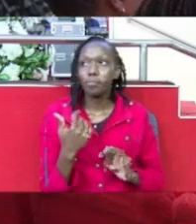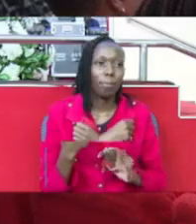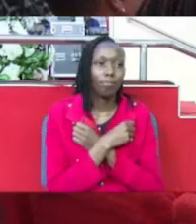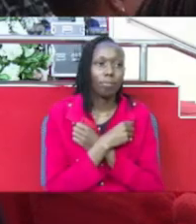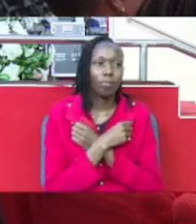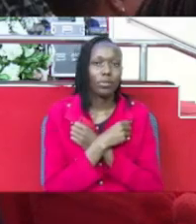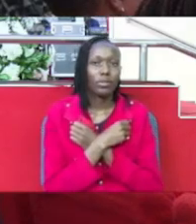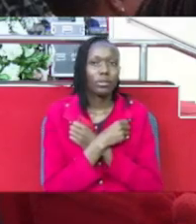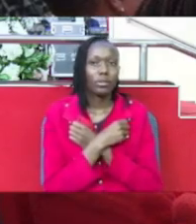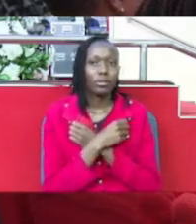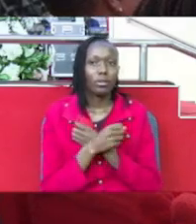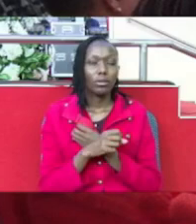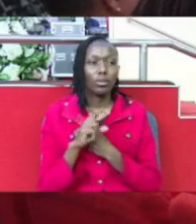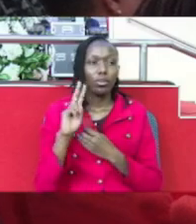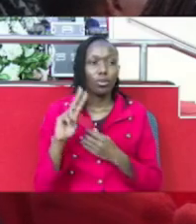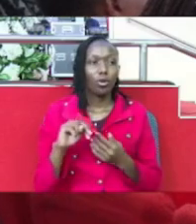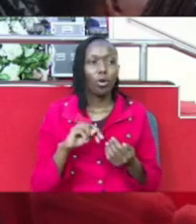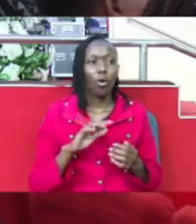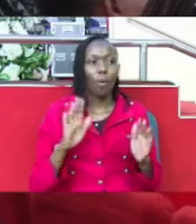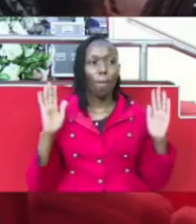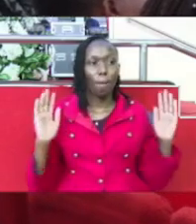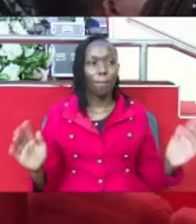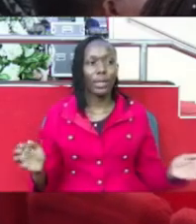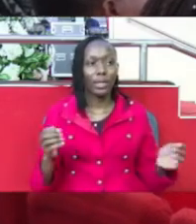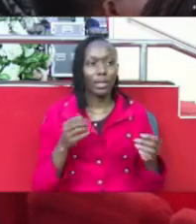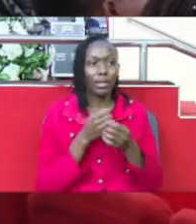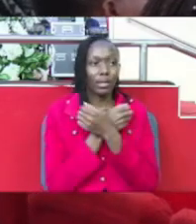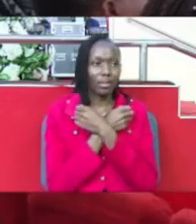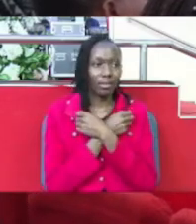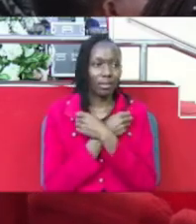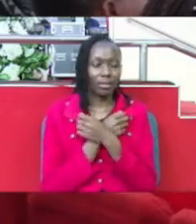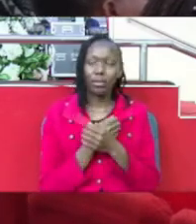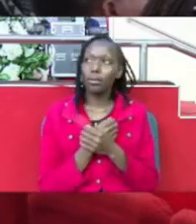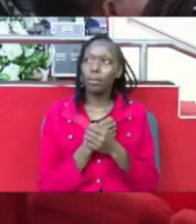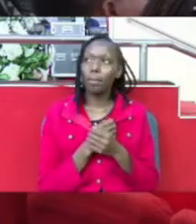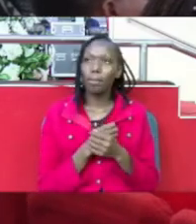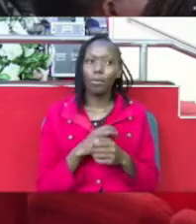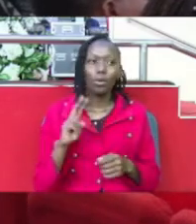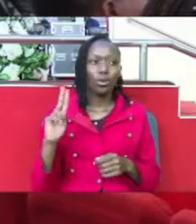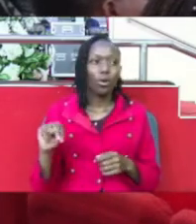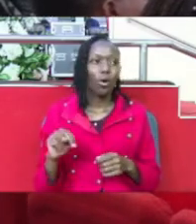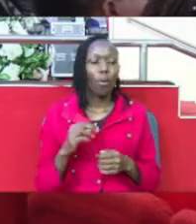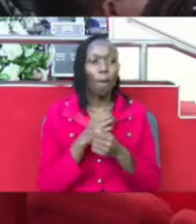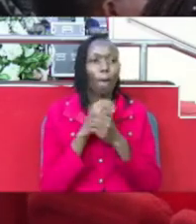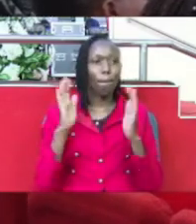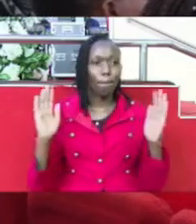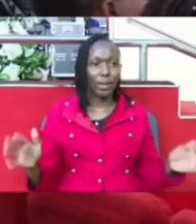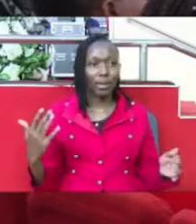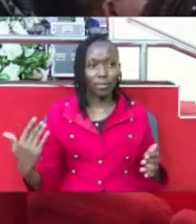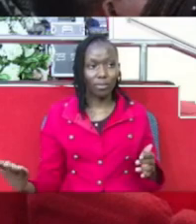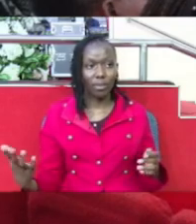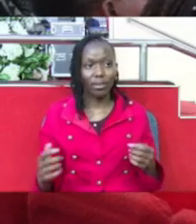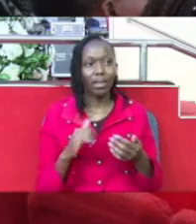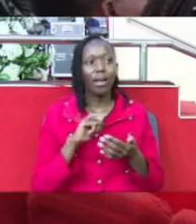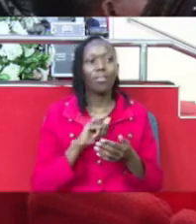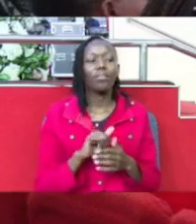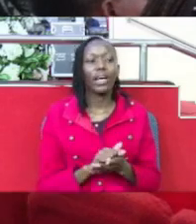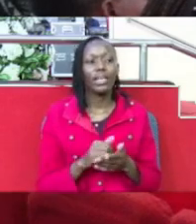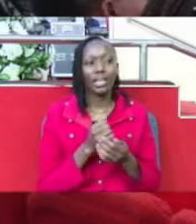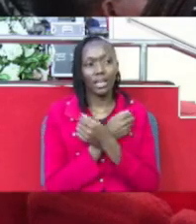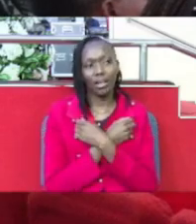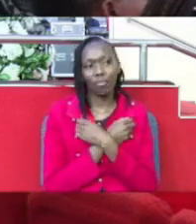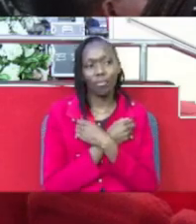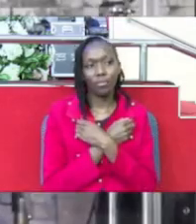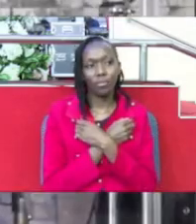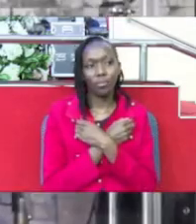is no greater fuel for service than love. Hakuna jambo linalotia moto upendo